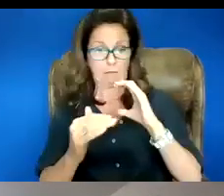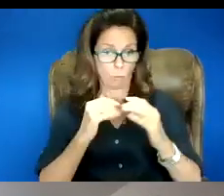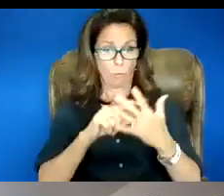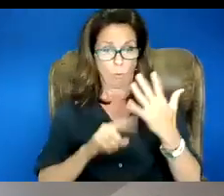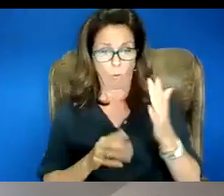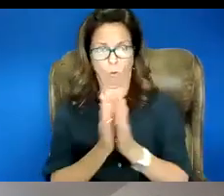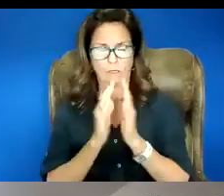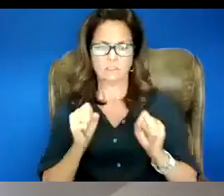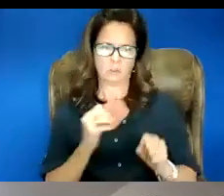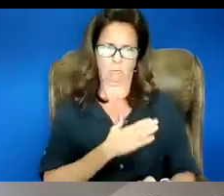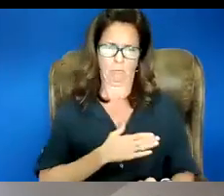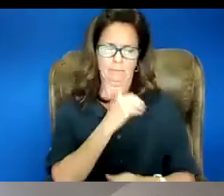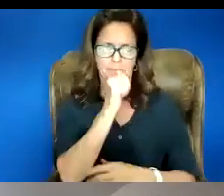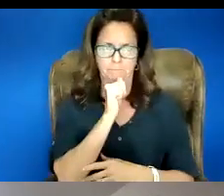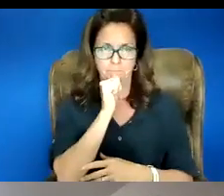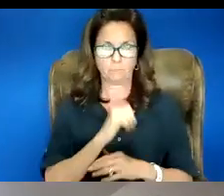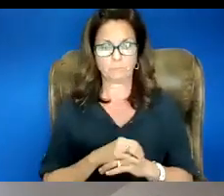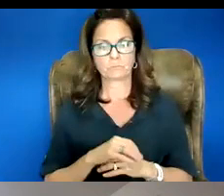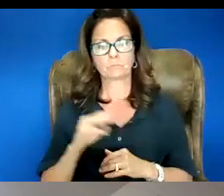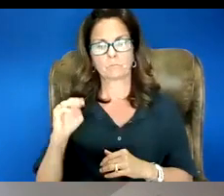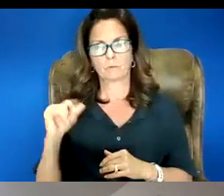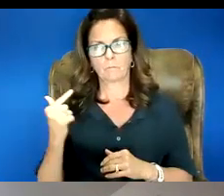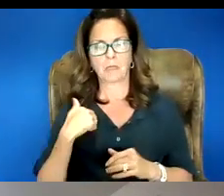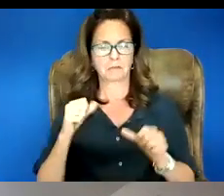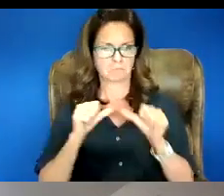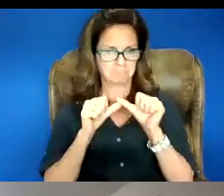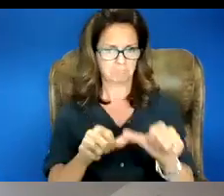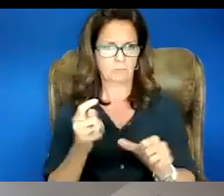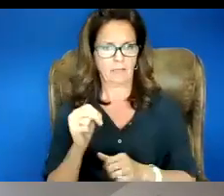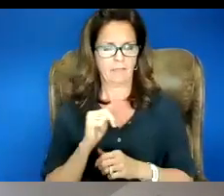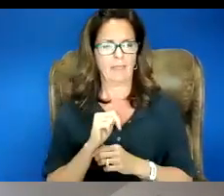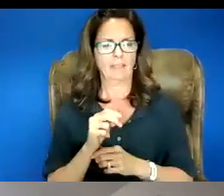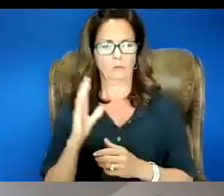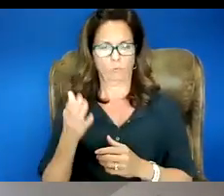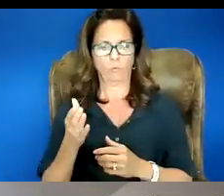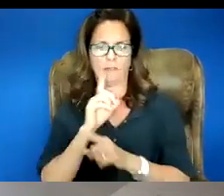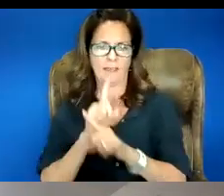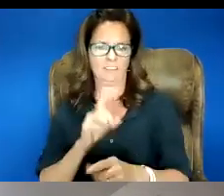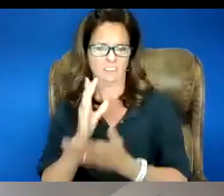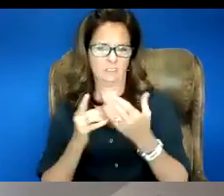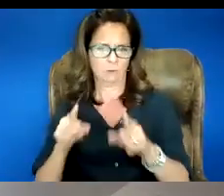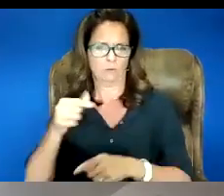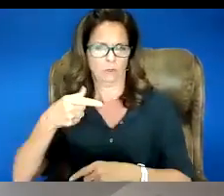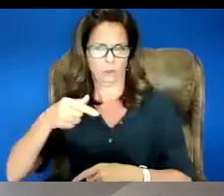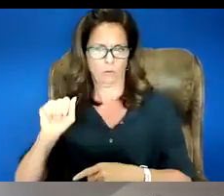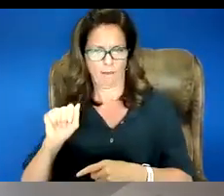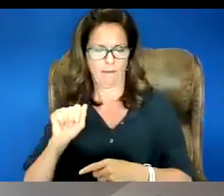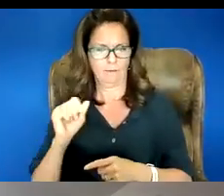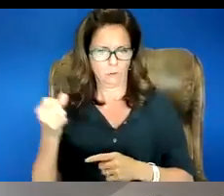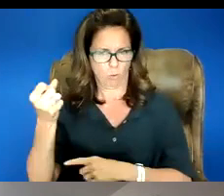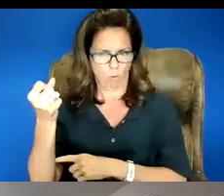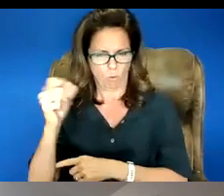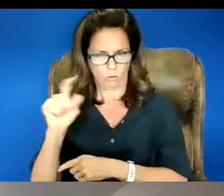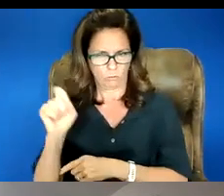Awesome. Okay, we can continue and we'll tackle some of these in Q&A. Okay, thanks, Meg.